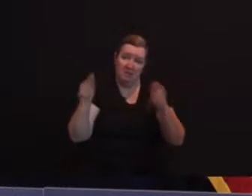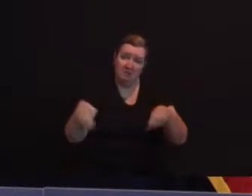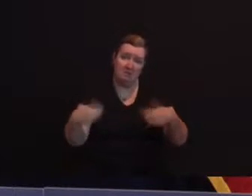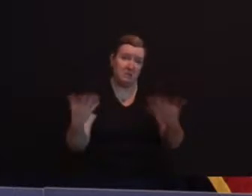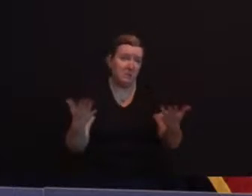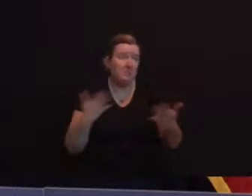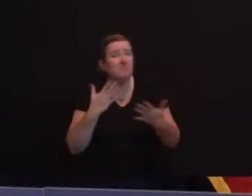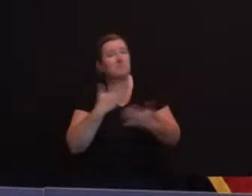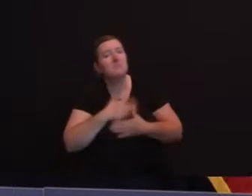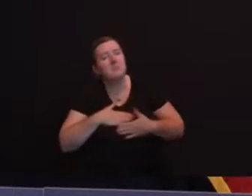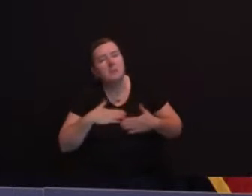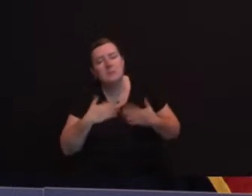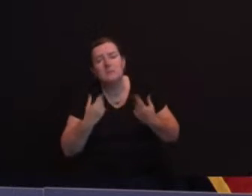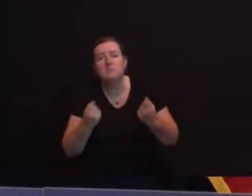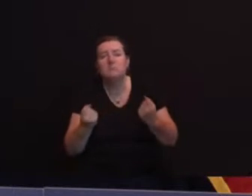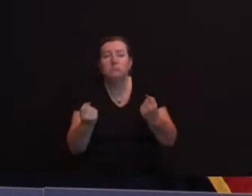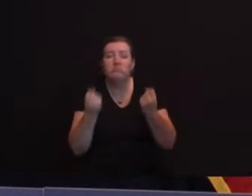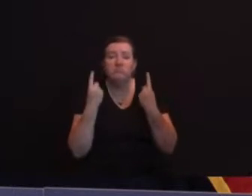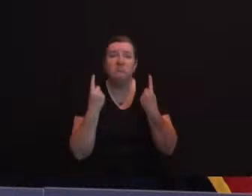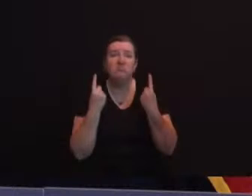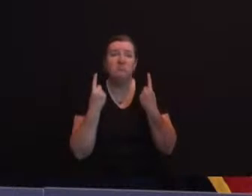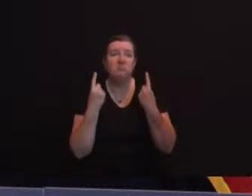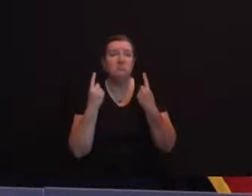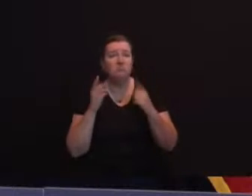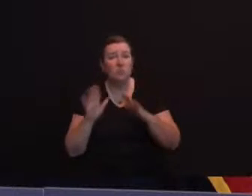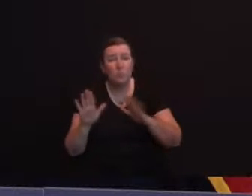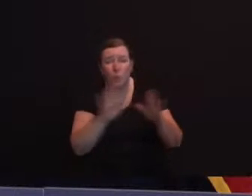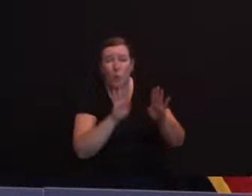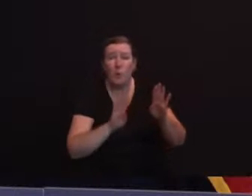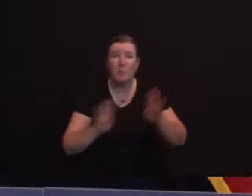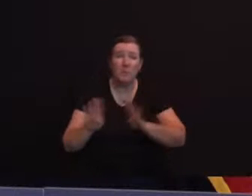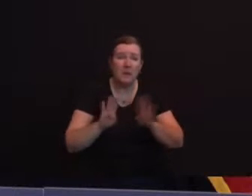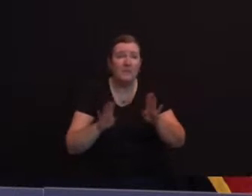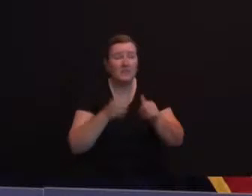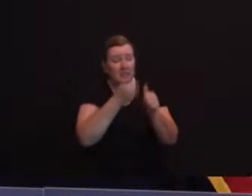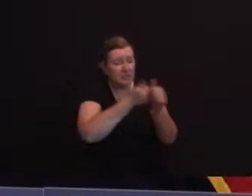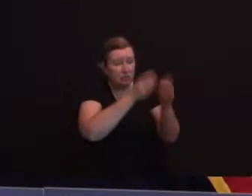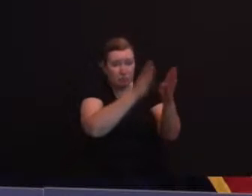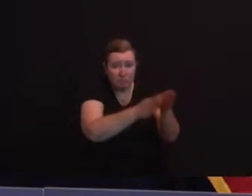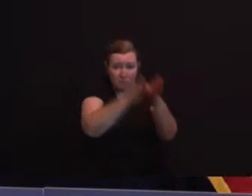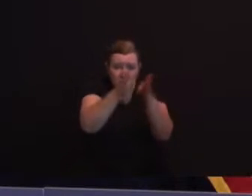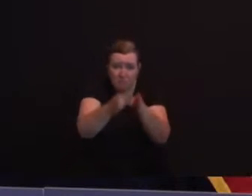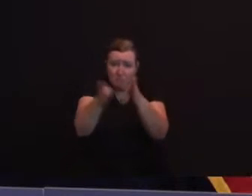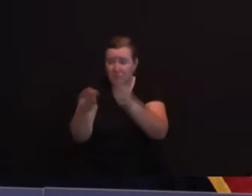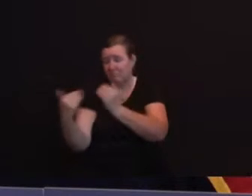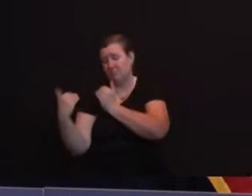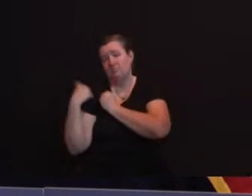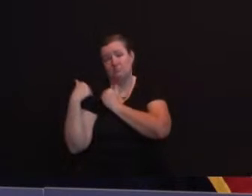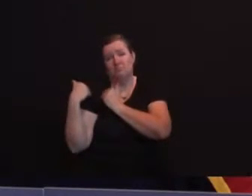understand how their behaviors, each one of us, our behaviors, can manage that.